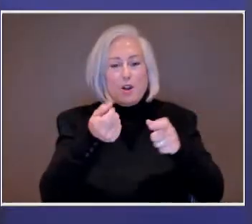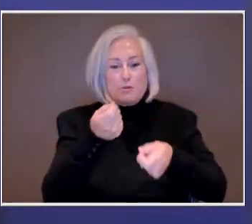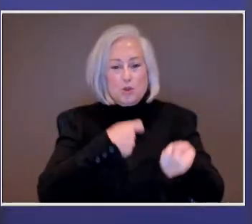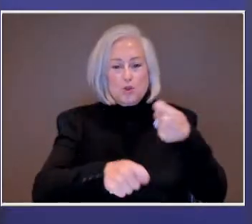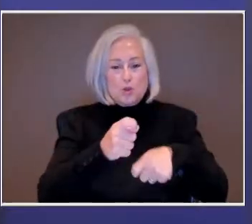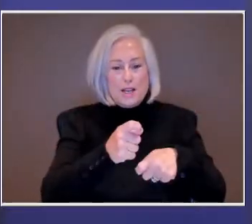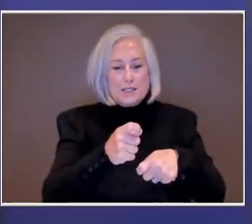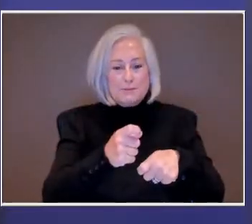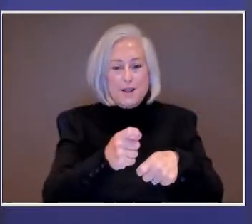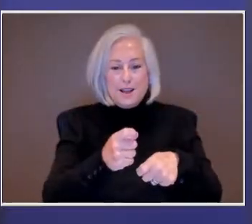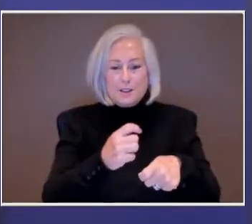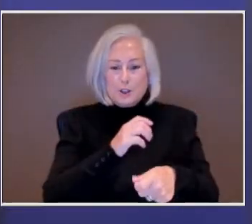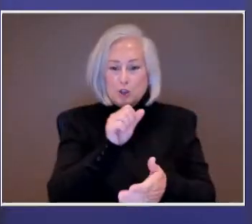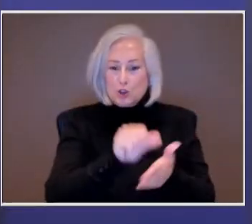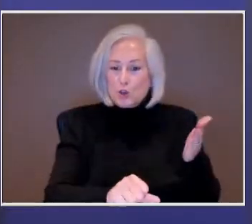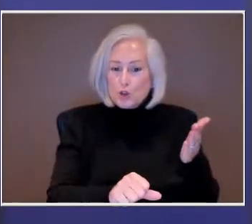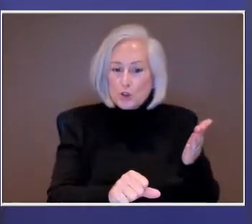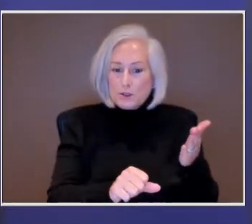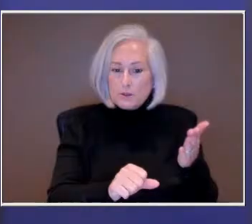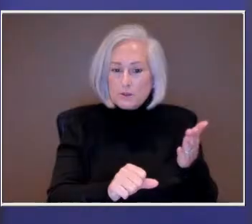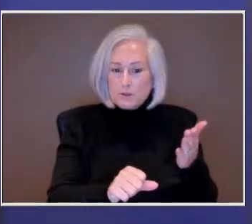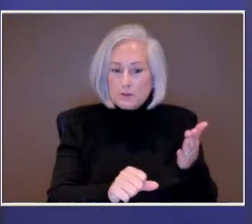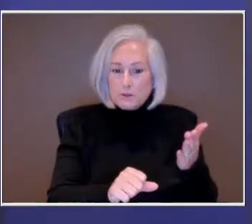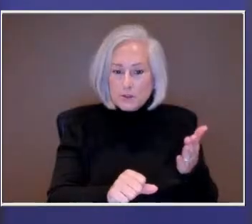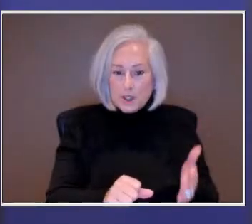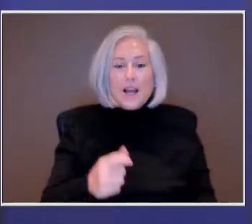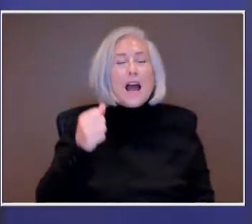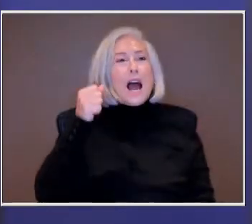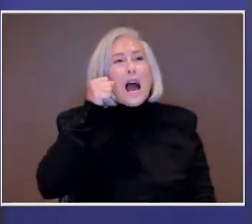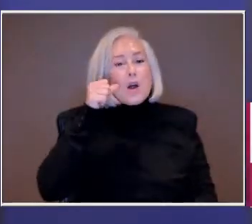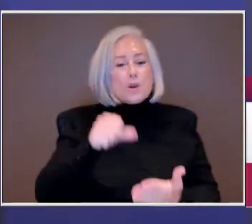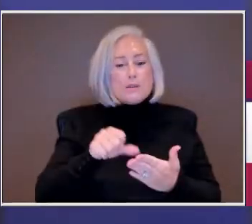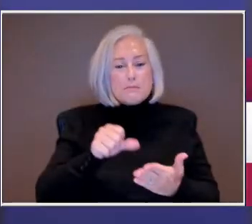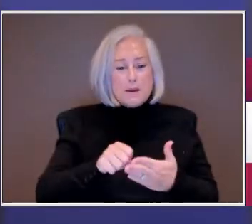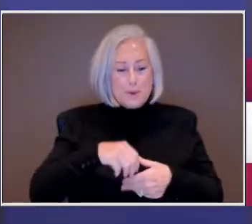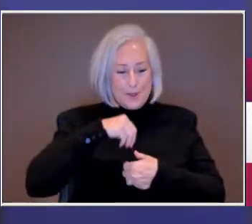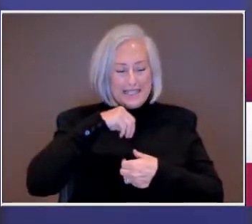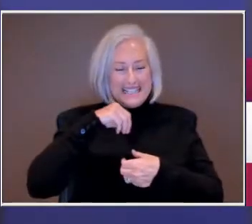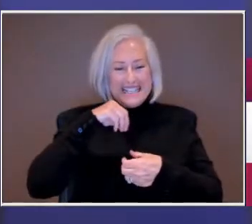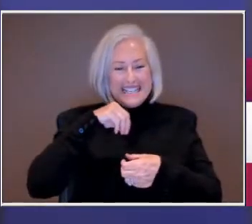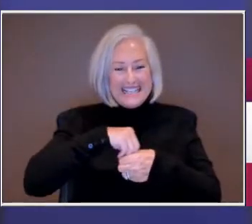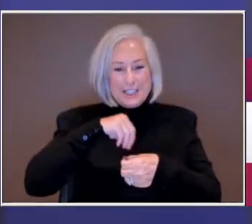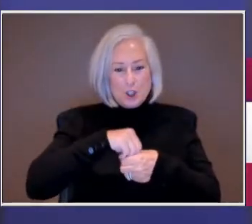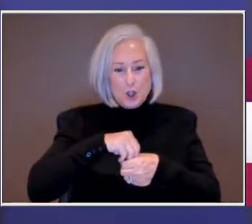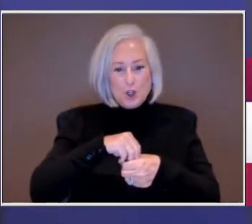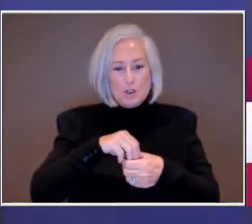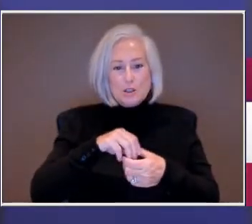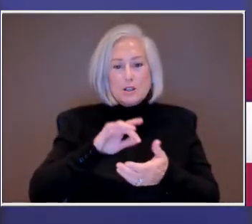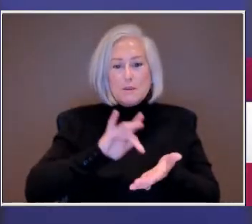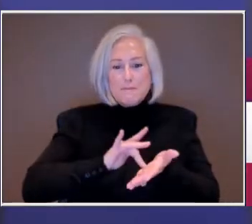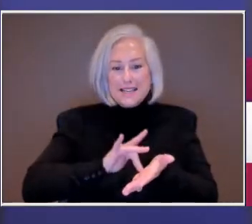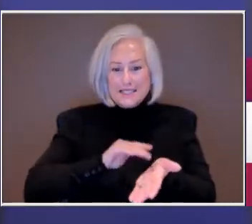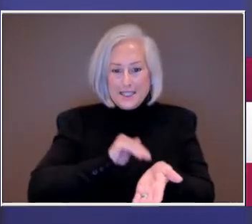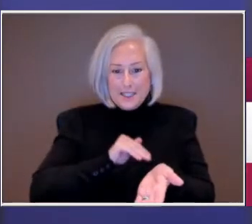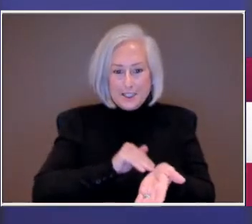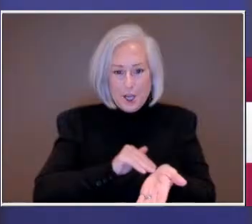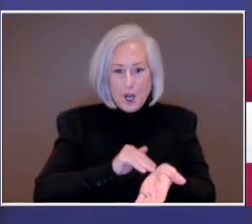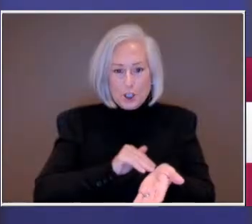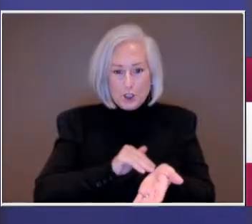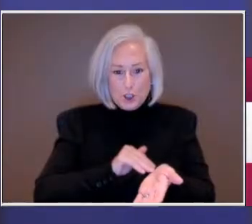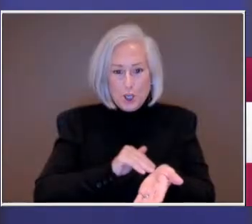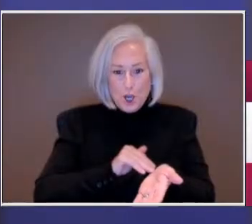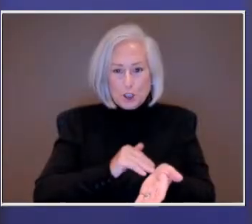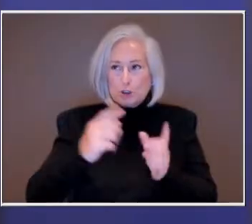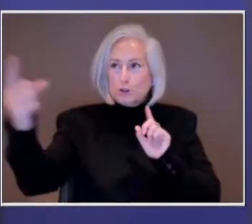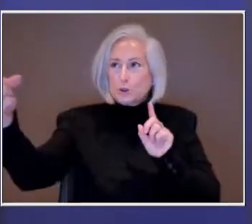I remember an internal medicine doctor coming in, and he literally looked at me. He goes, "I know what you're going to ask me," and I'm like, "What's that?"